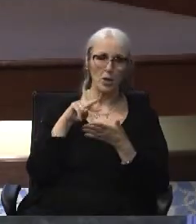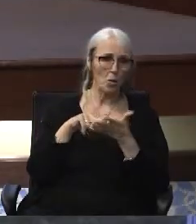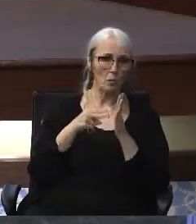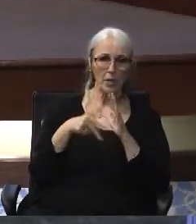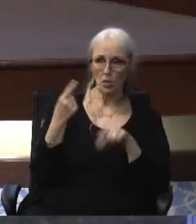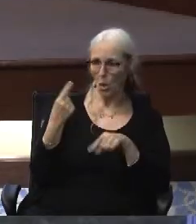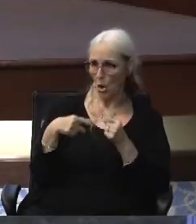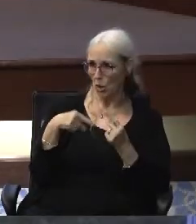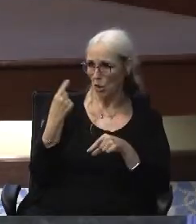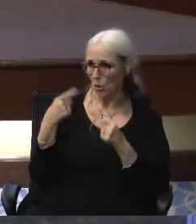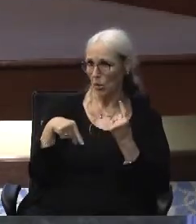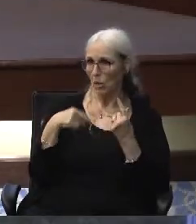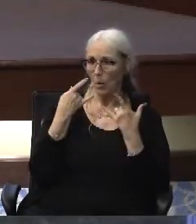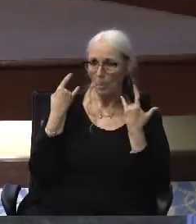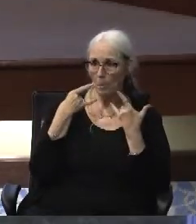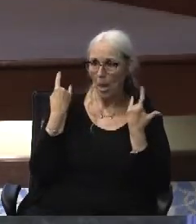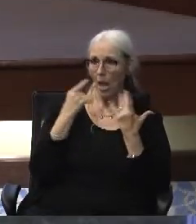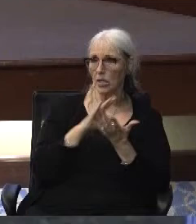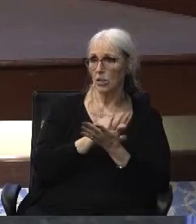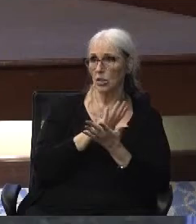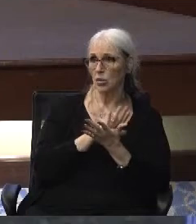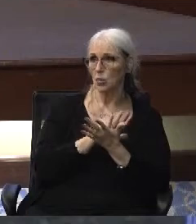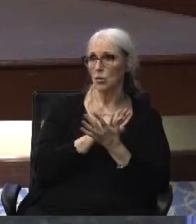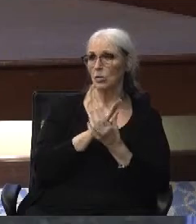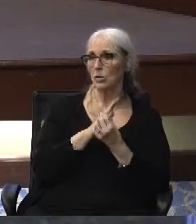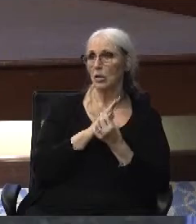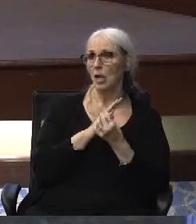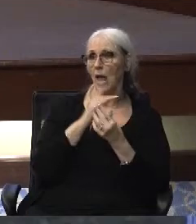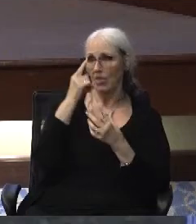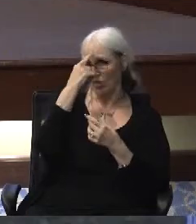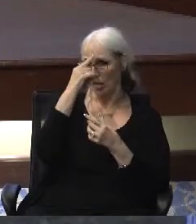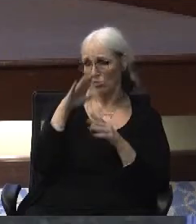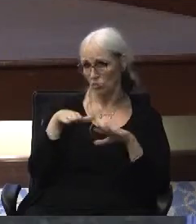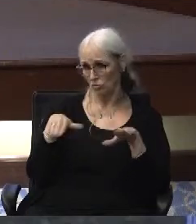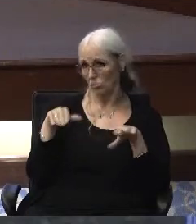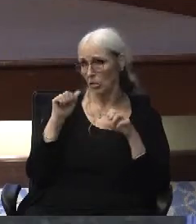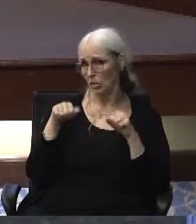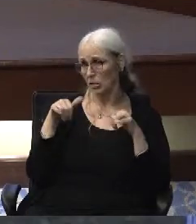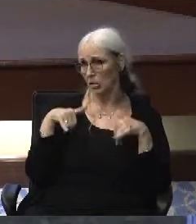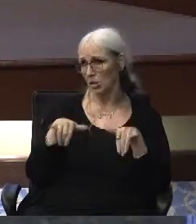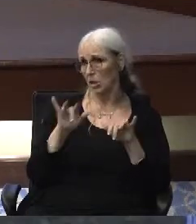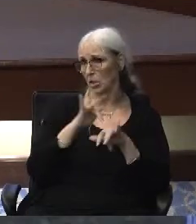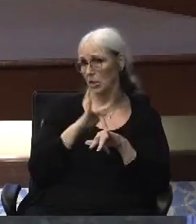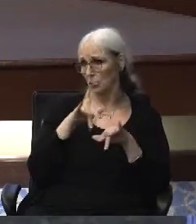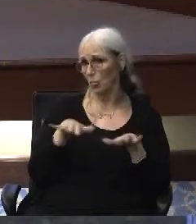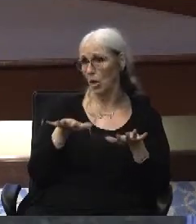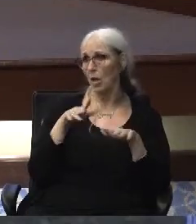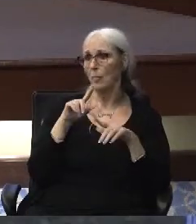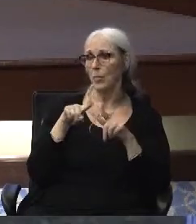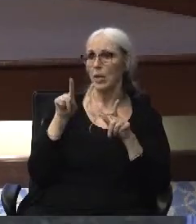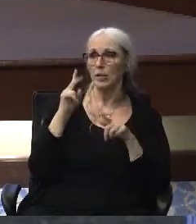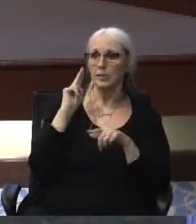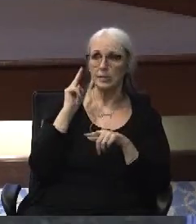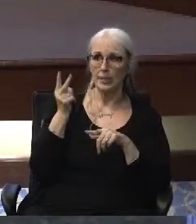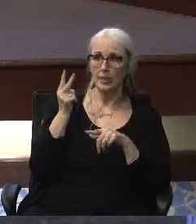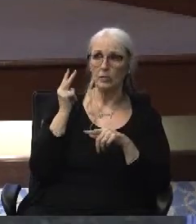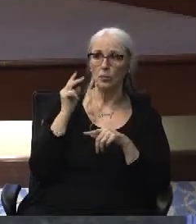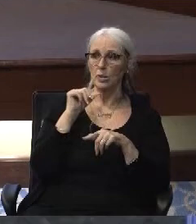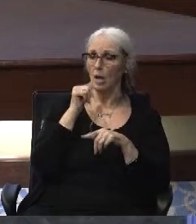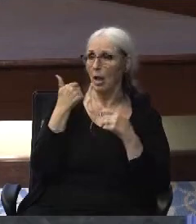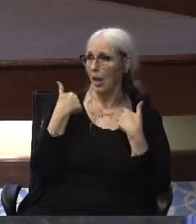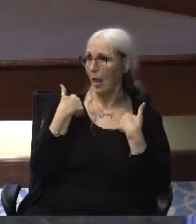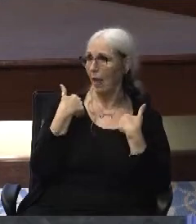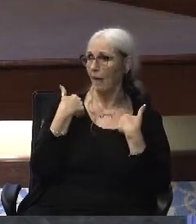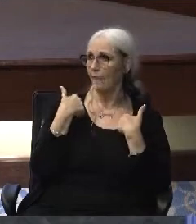argument against masks in schools, because I think that children can still spread it, obviously, but it appears we haven't had a single,